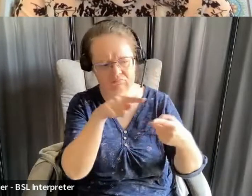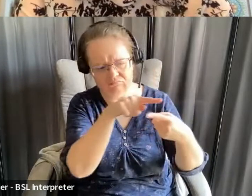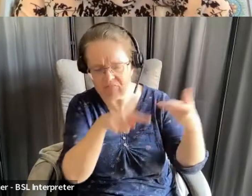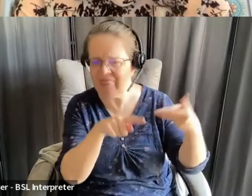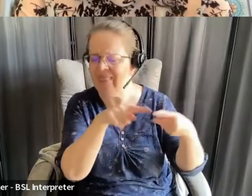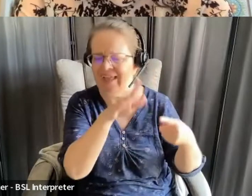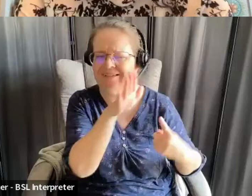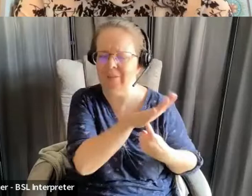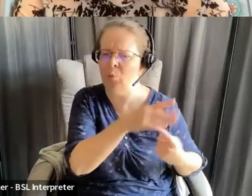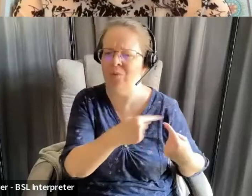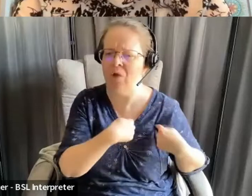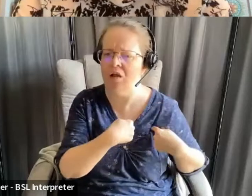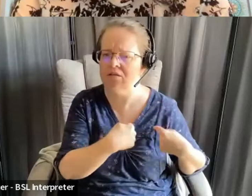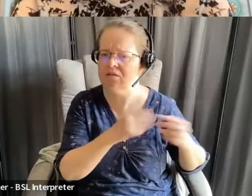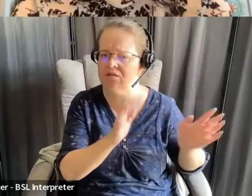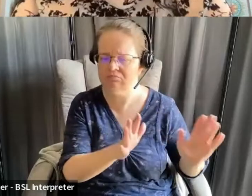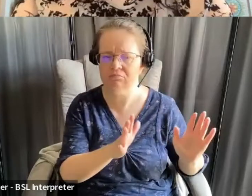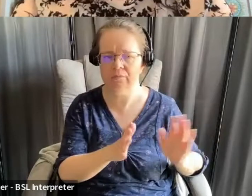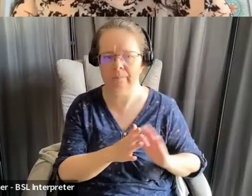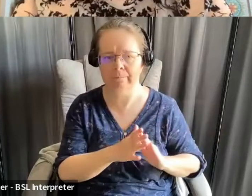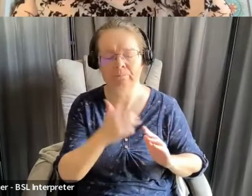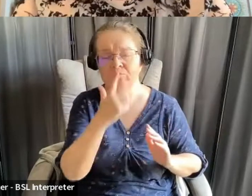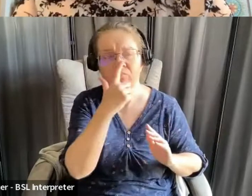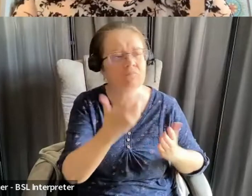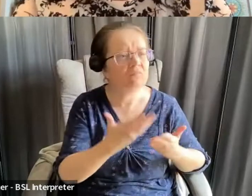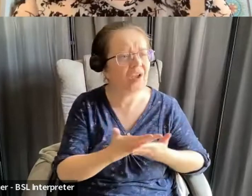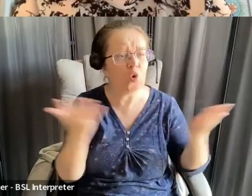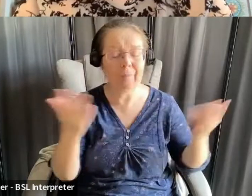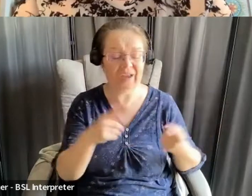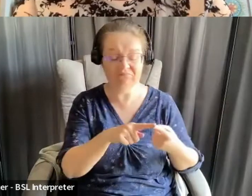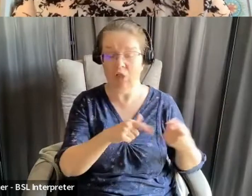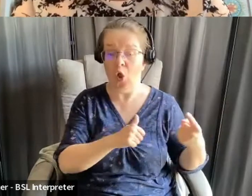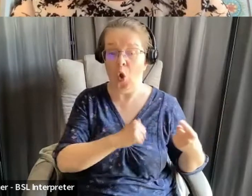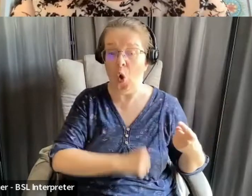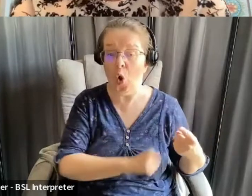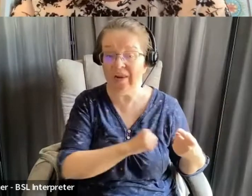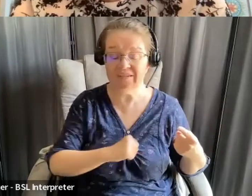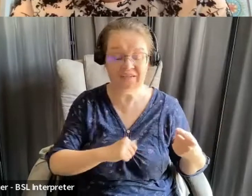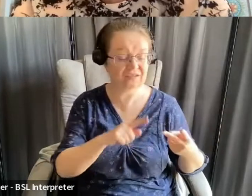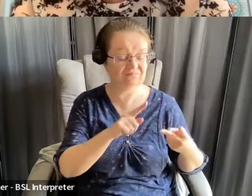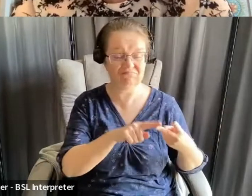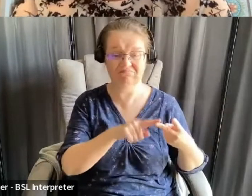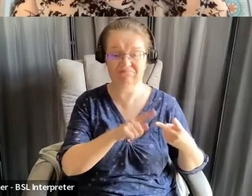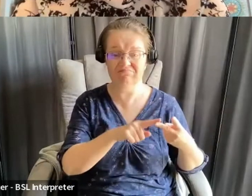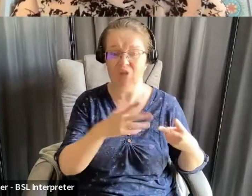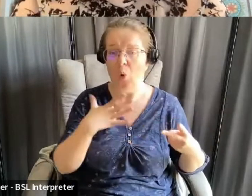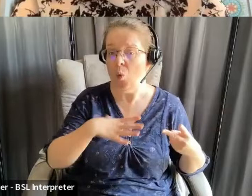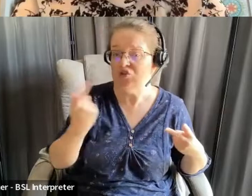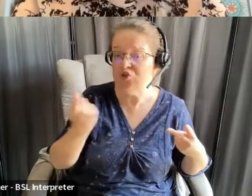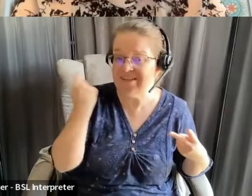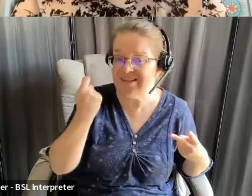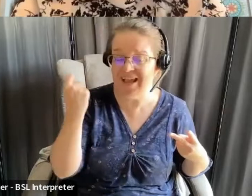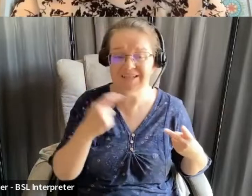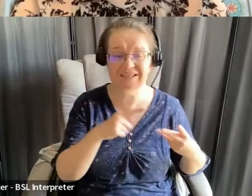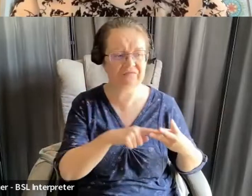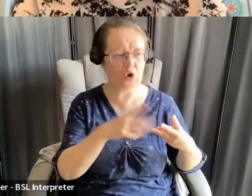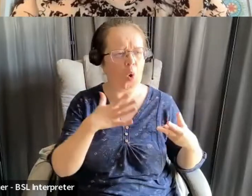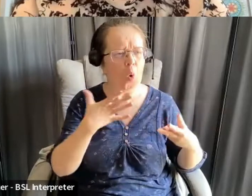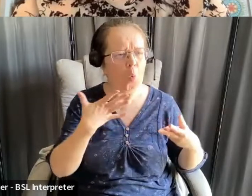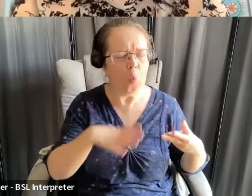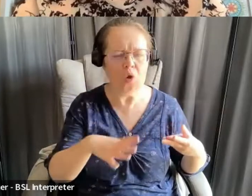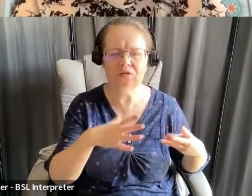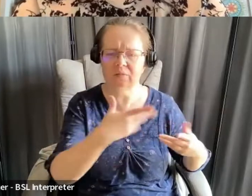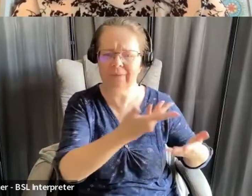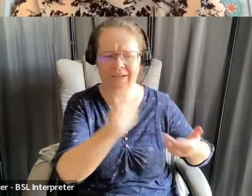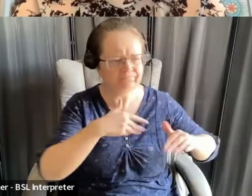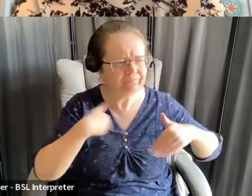are and how we want to show up. Can be anything from honesty to being of service, to wanting to be successful, wanting to create meaningful